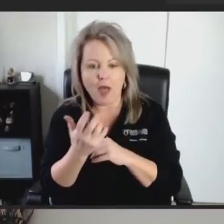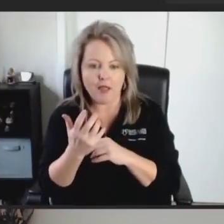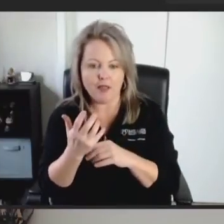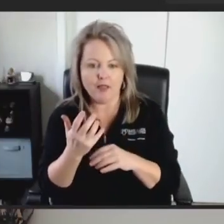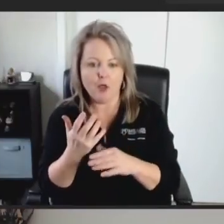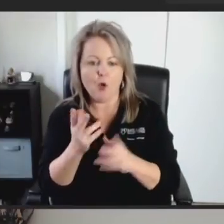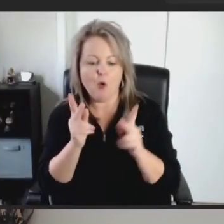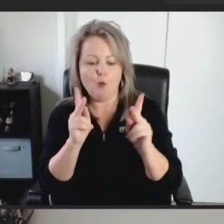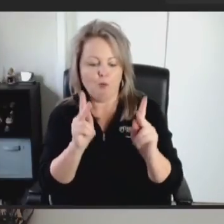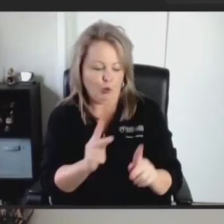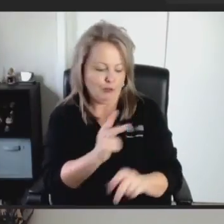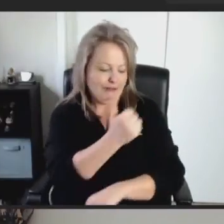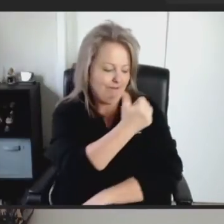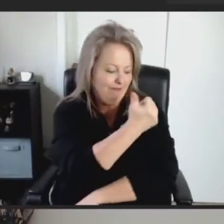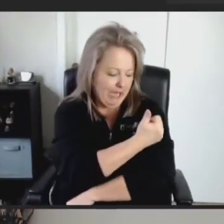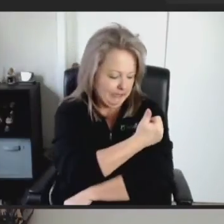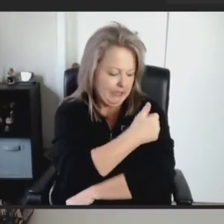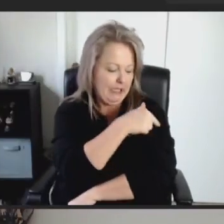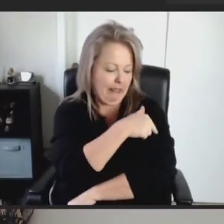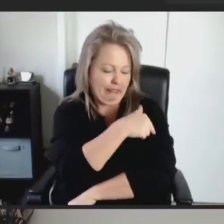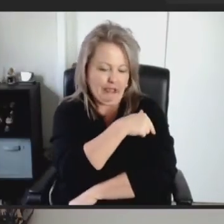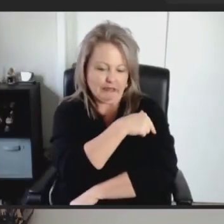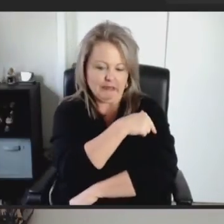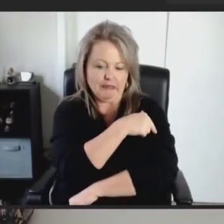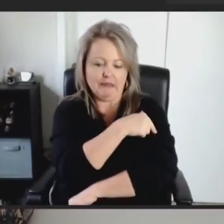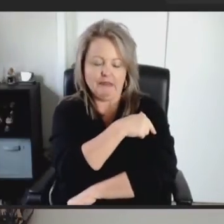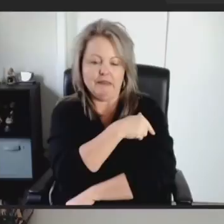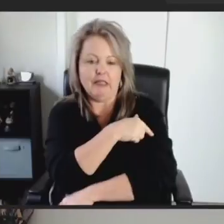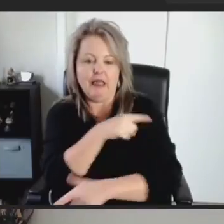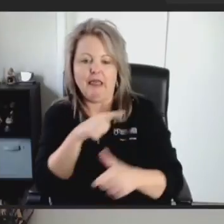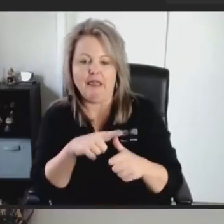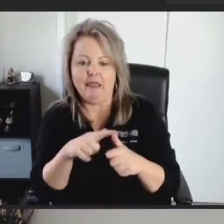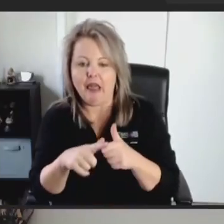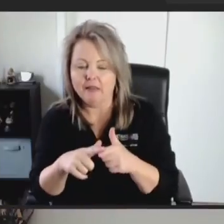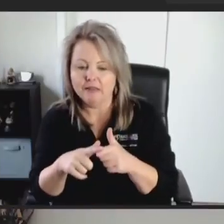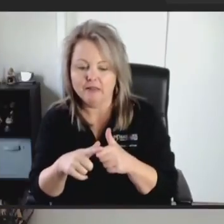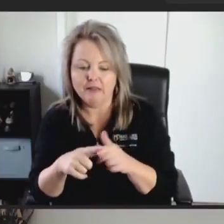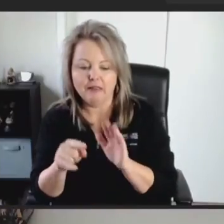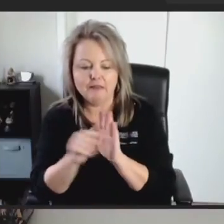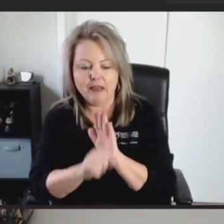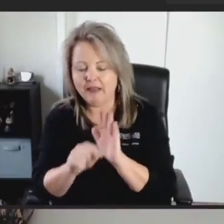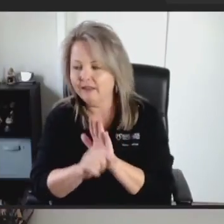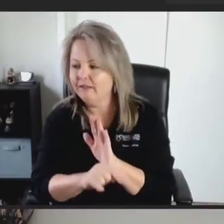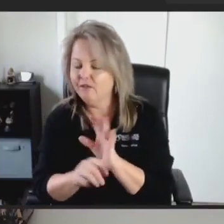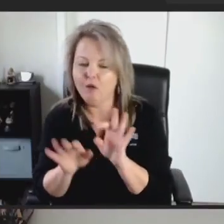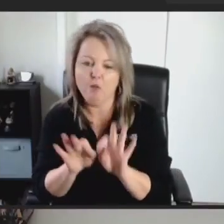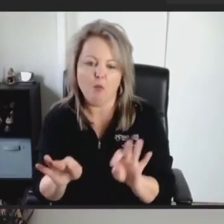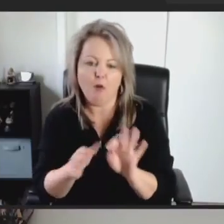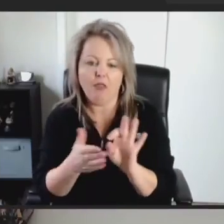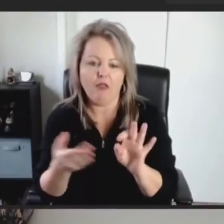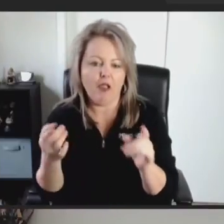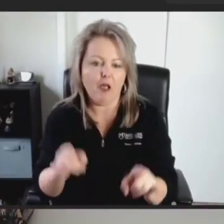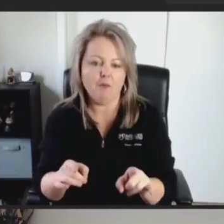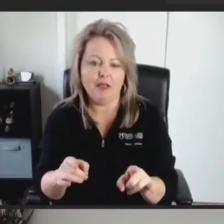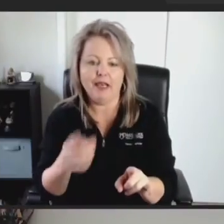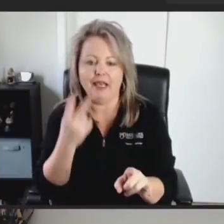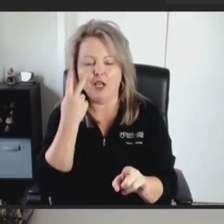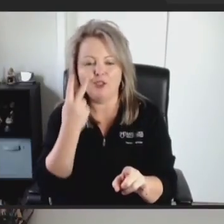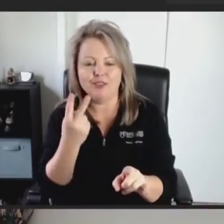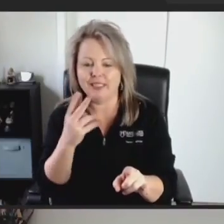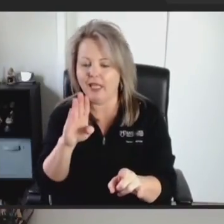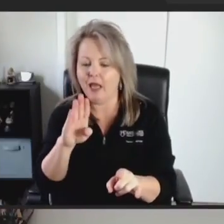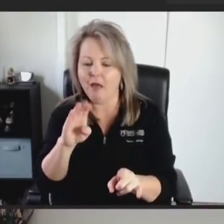after the vaccine had something that was of significance. And the one you're going to see right now is Bell's